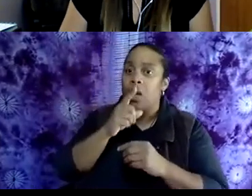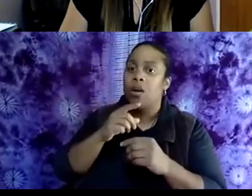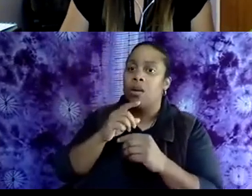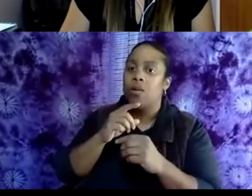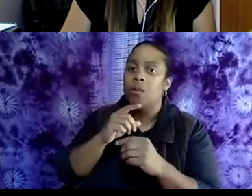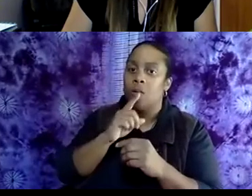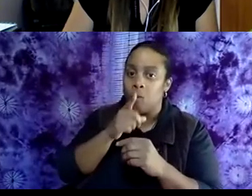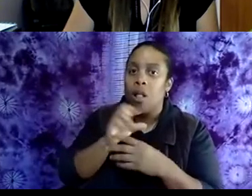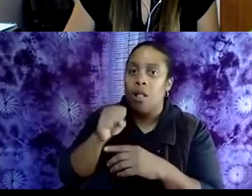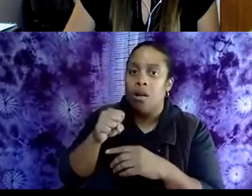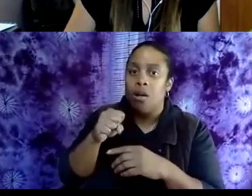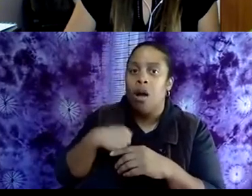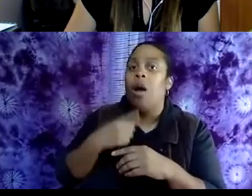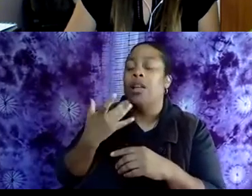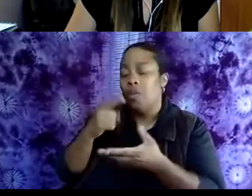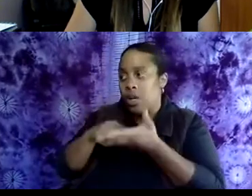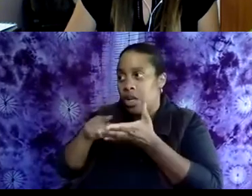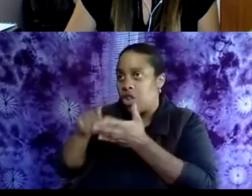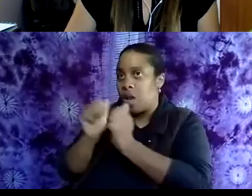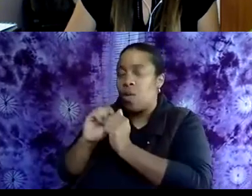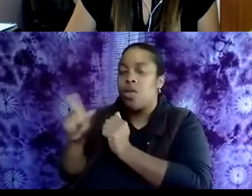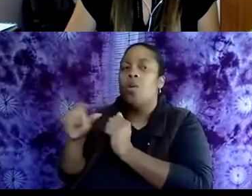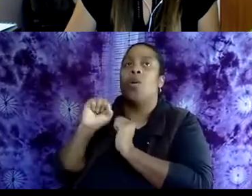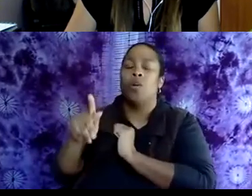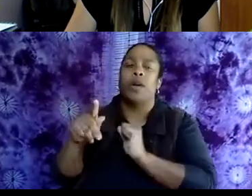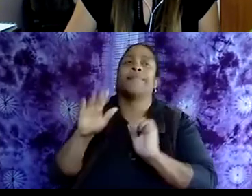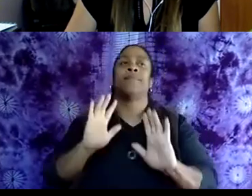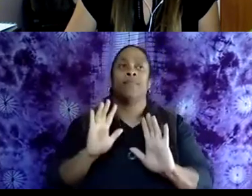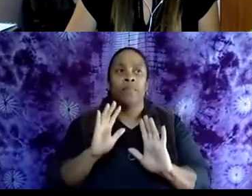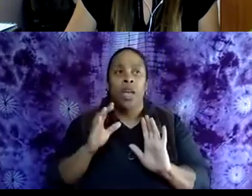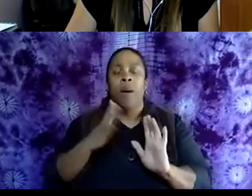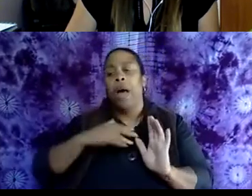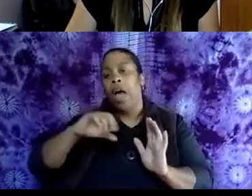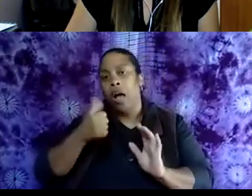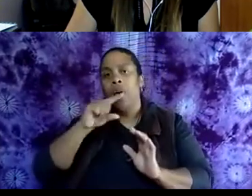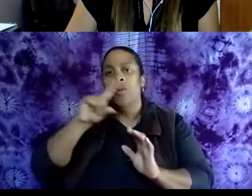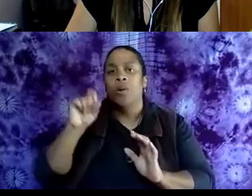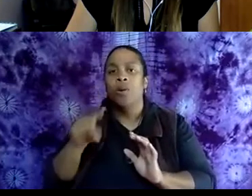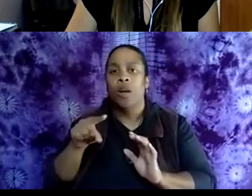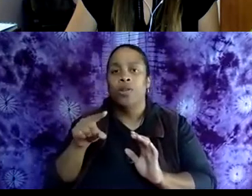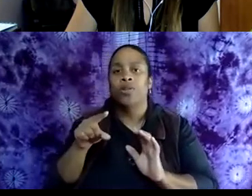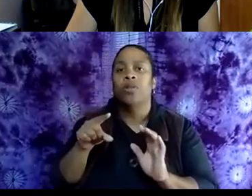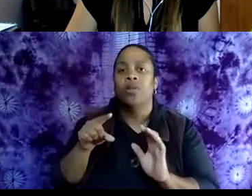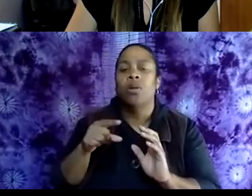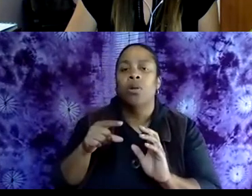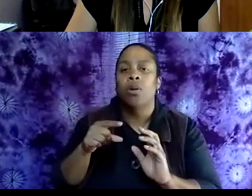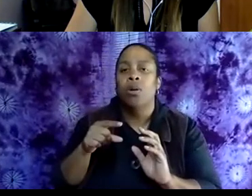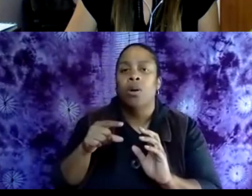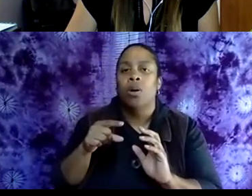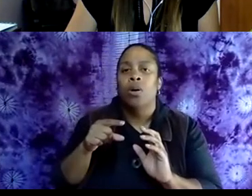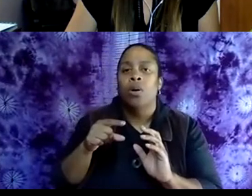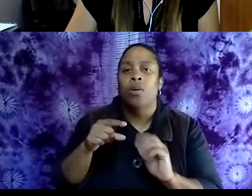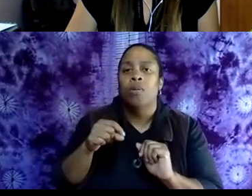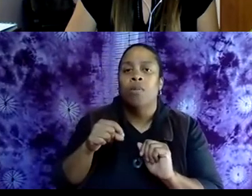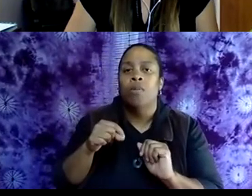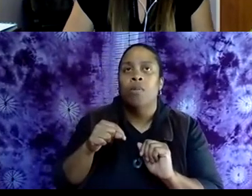This is what I just wanted to check with you. Yeah. So now the question I have for you as a result of that is, what are the actions